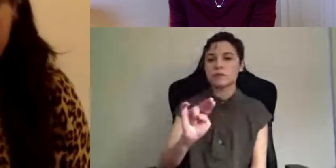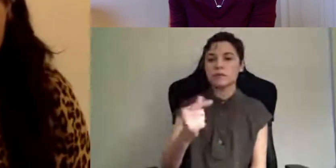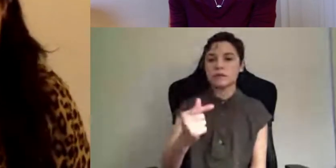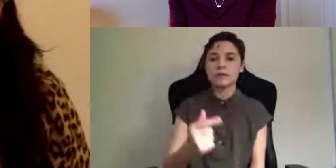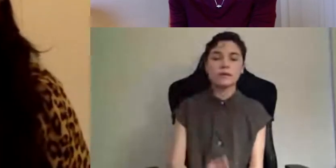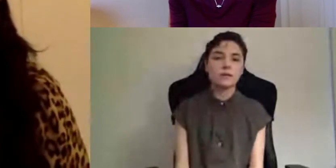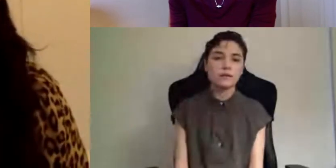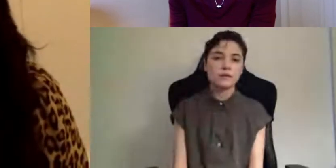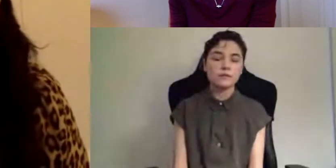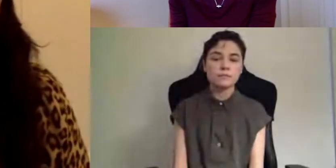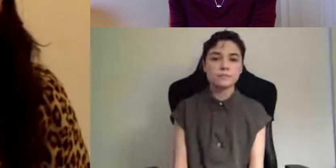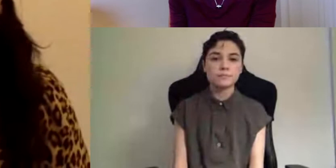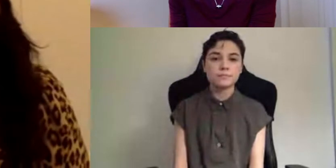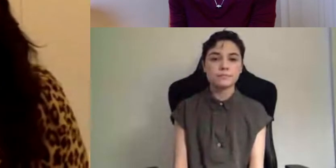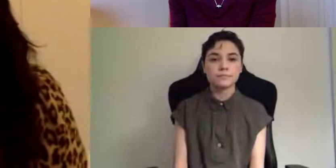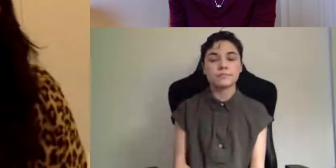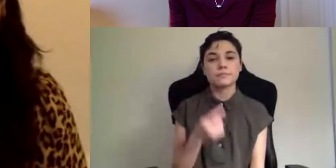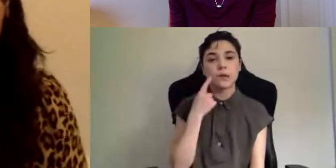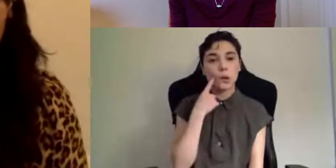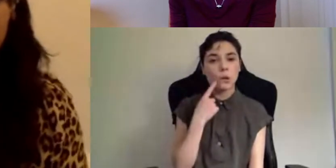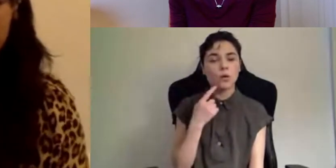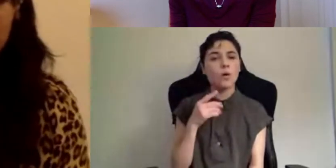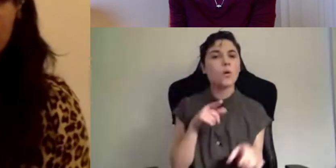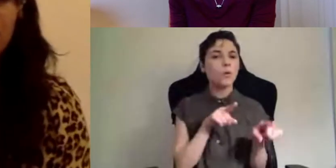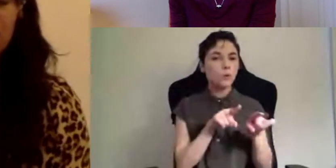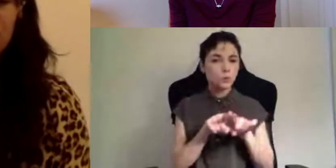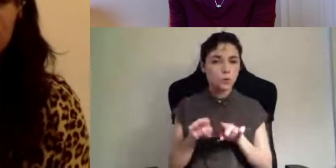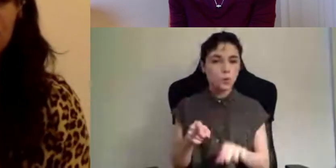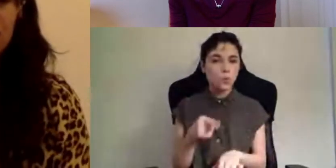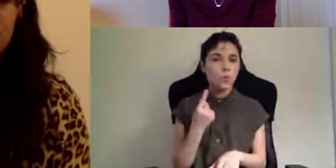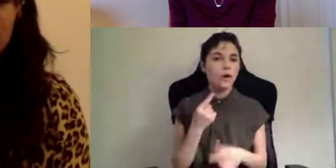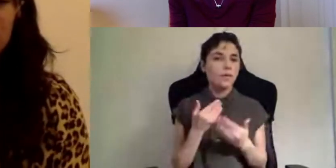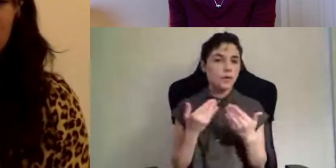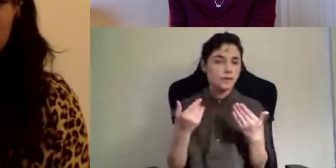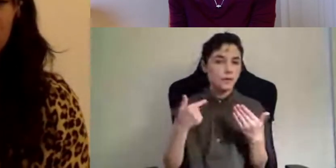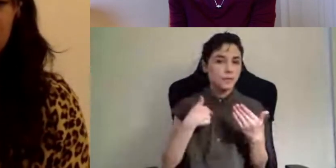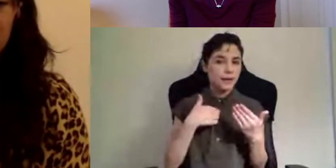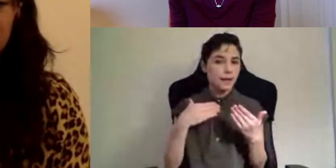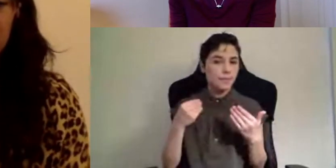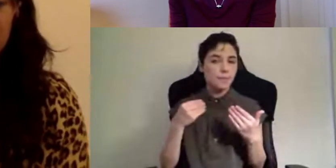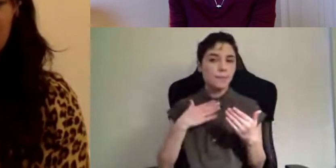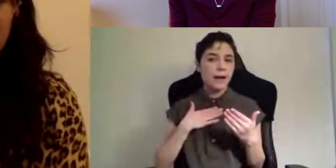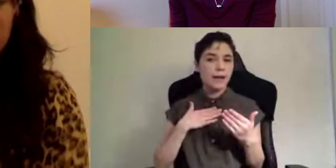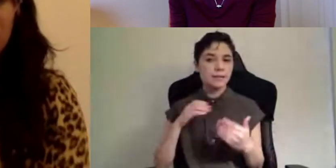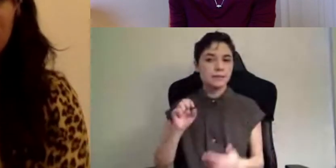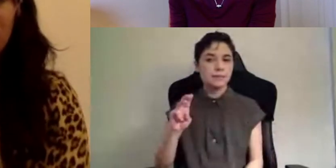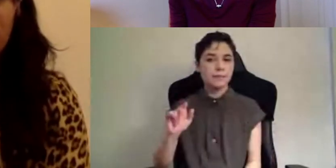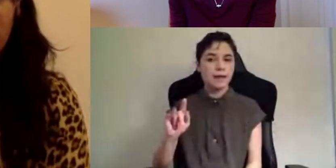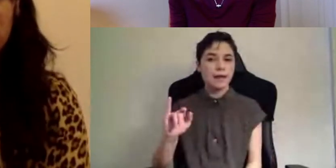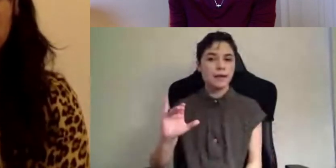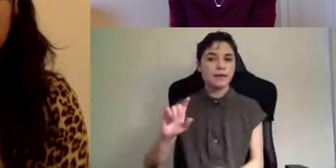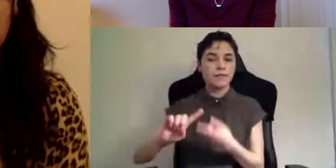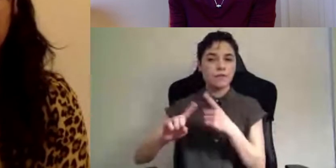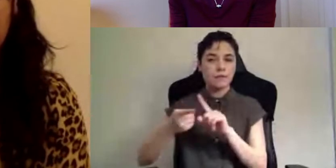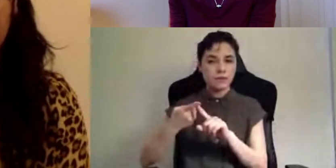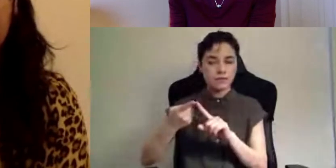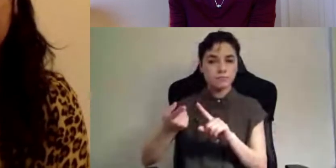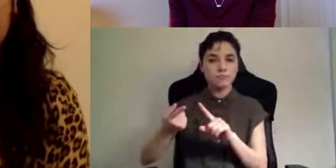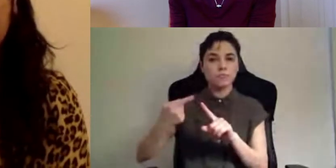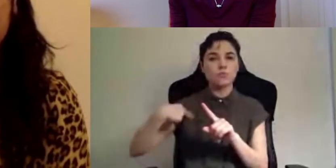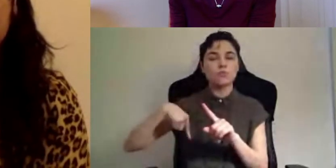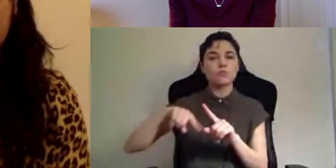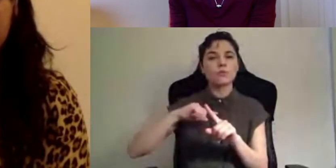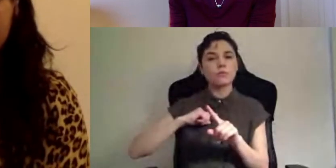a lot of my somatics friends and colleagues have been up to is holding these, like, sometimes very large